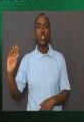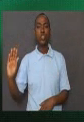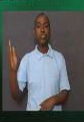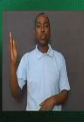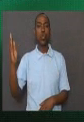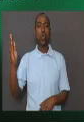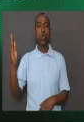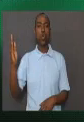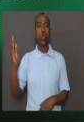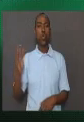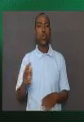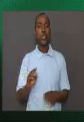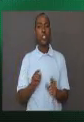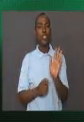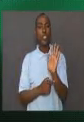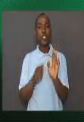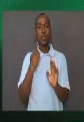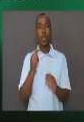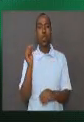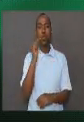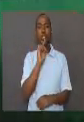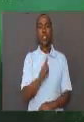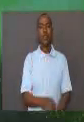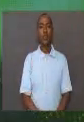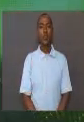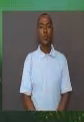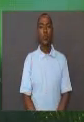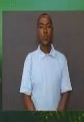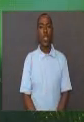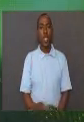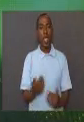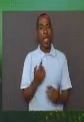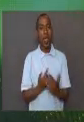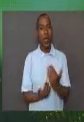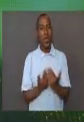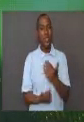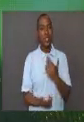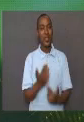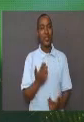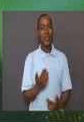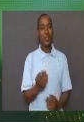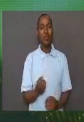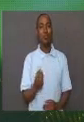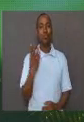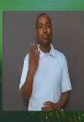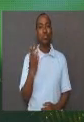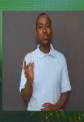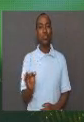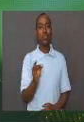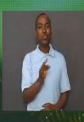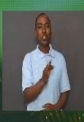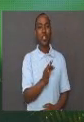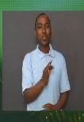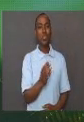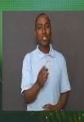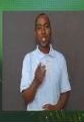water is a false statement. We discussed that many plant items,